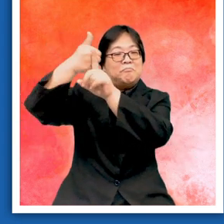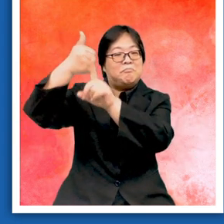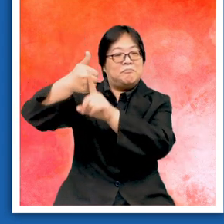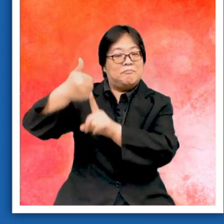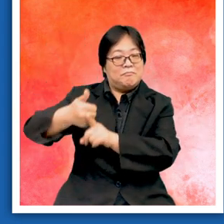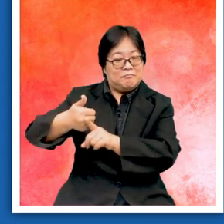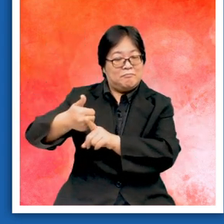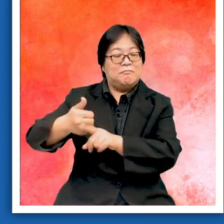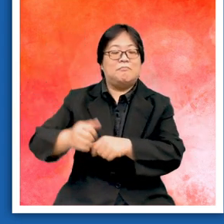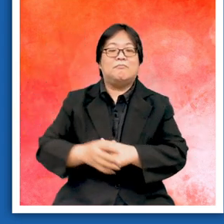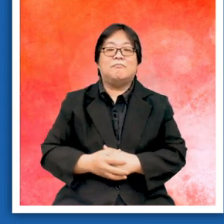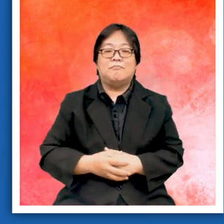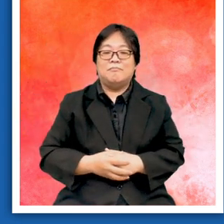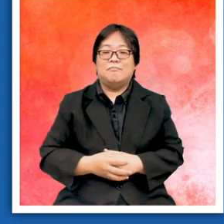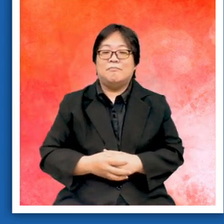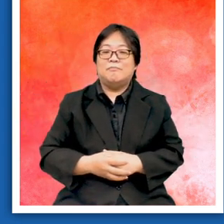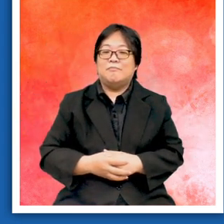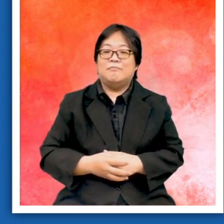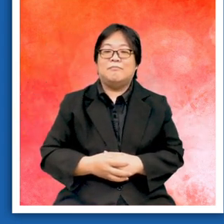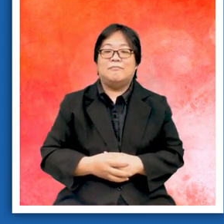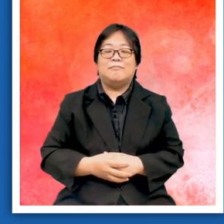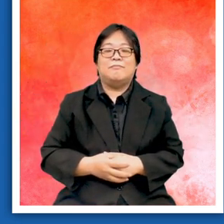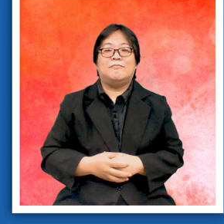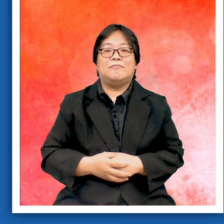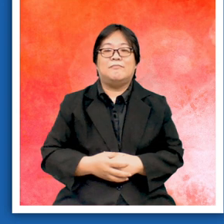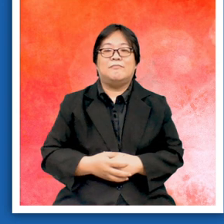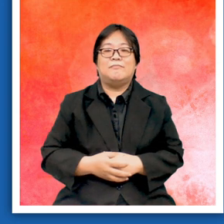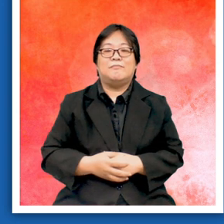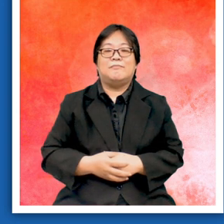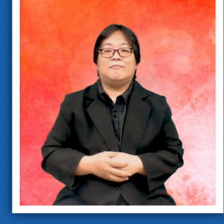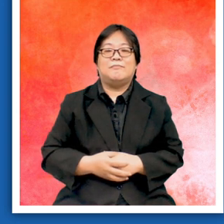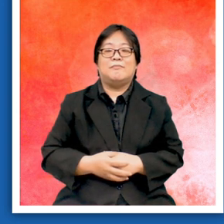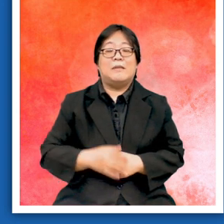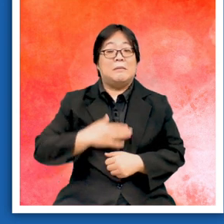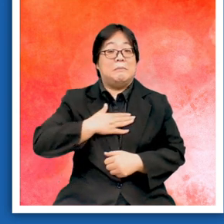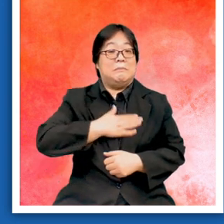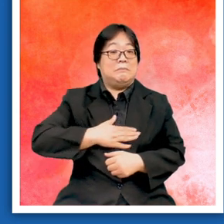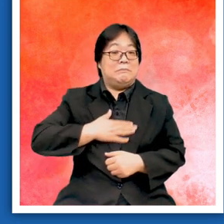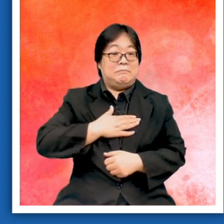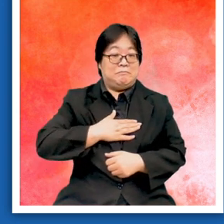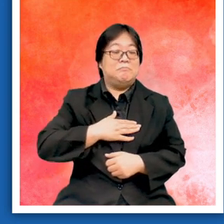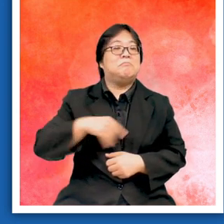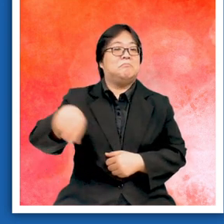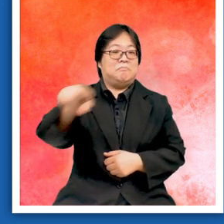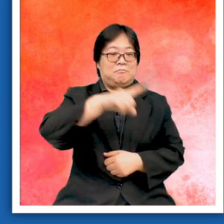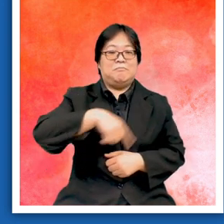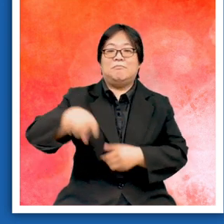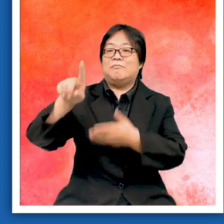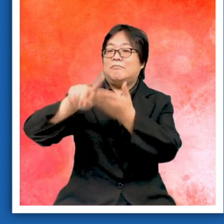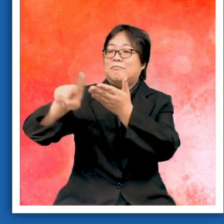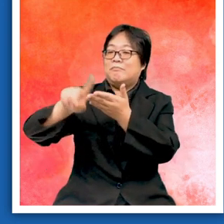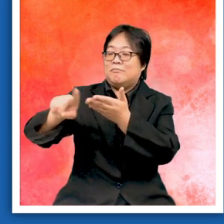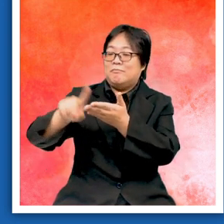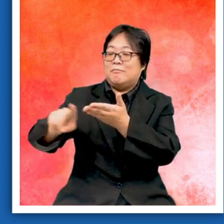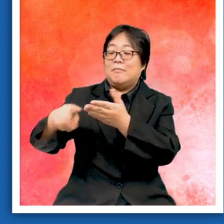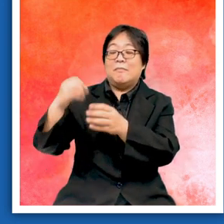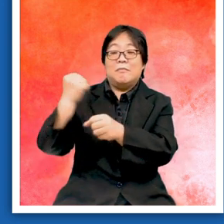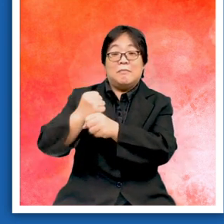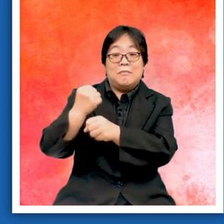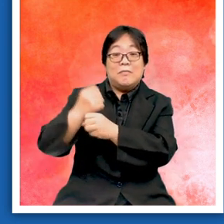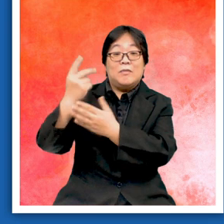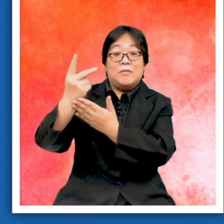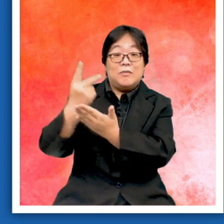given to you as a student. Please make sure that the assignments